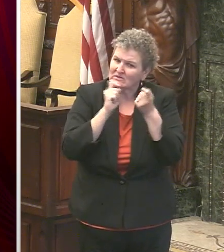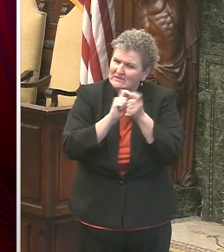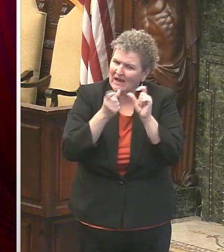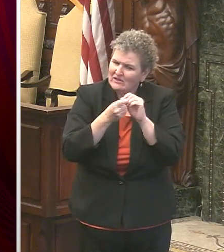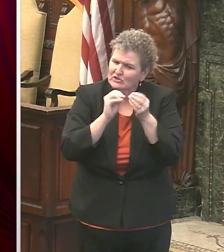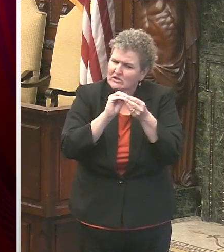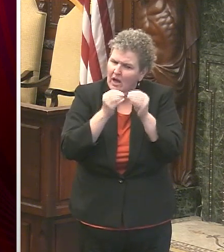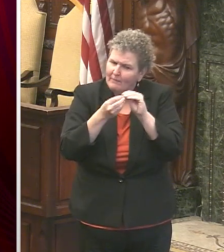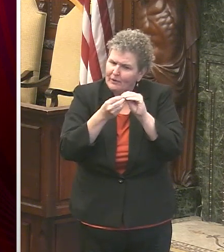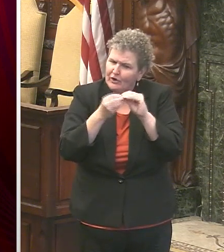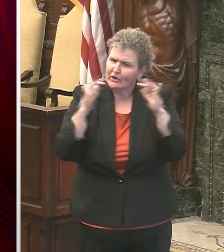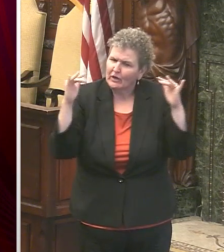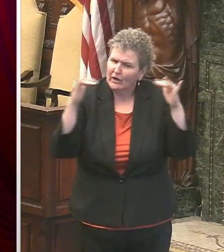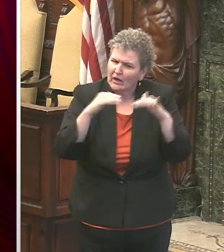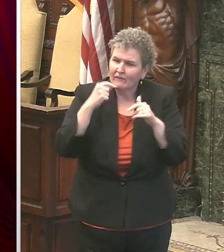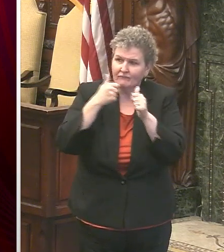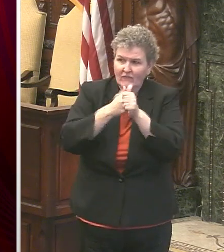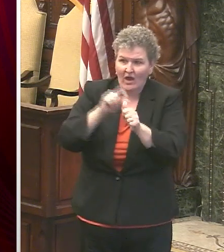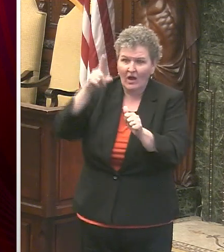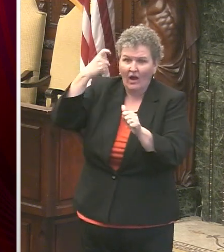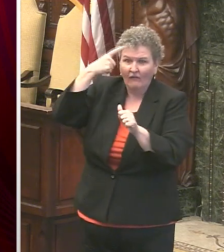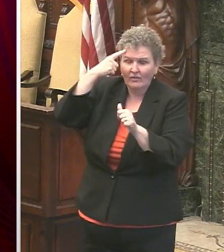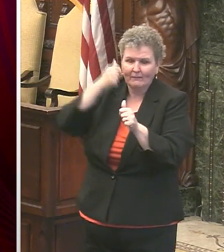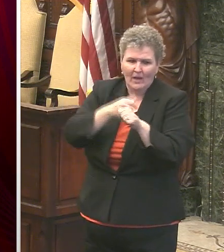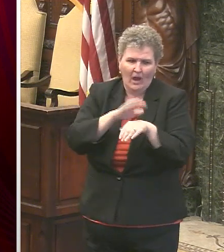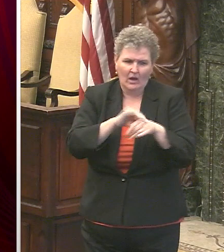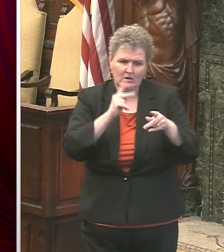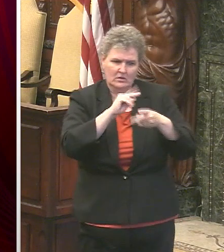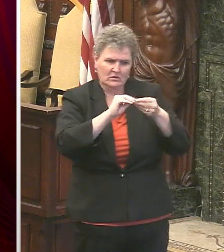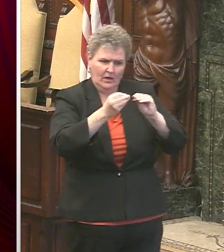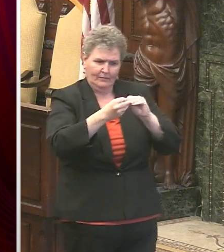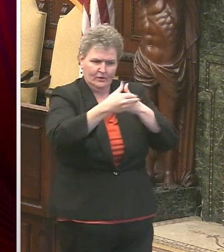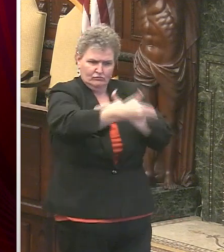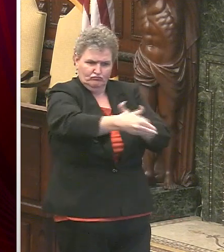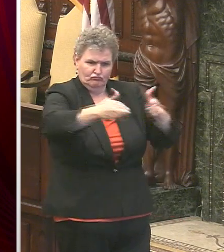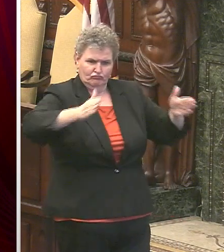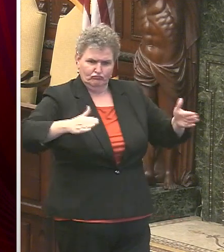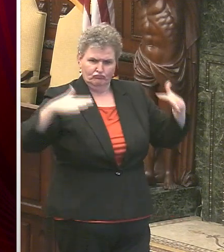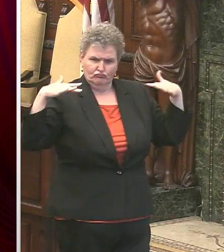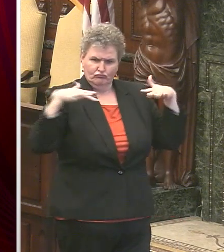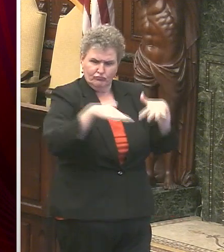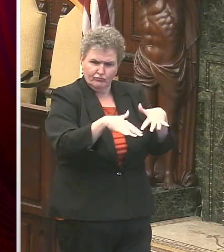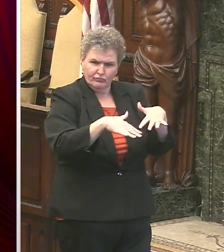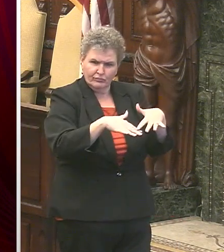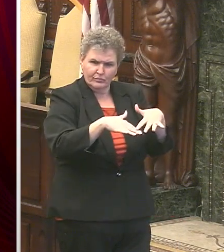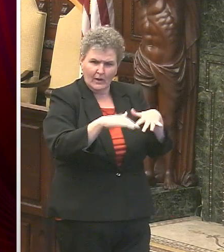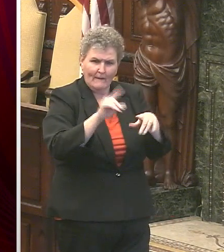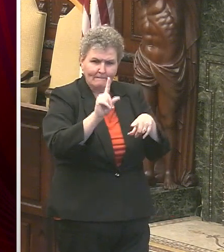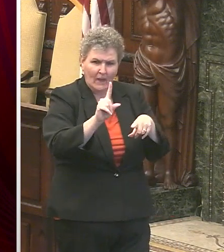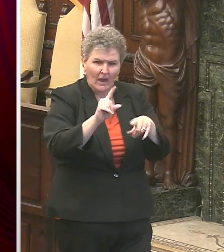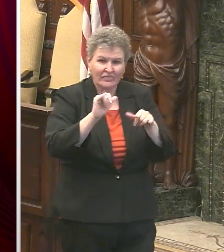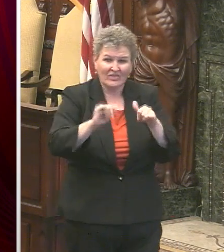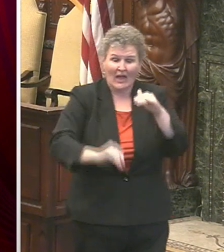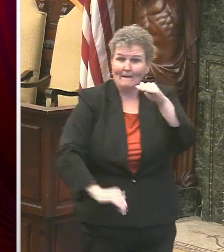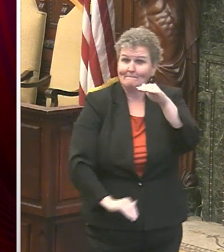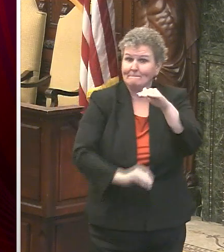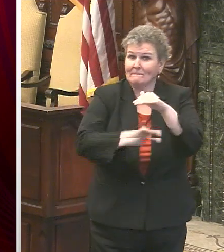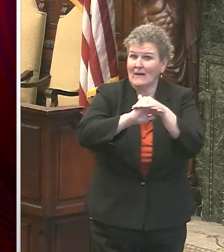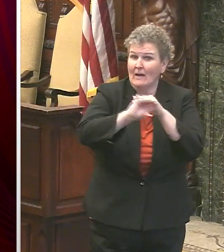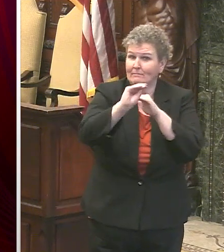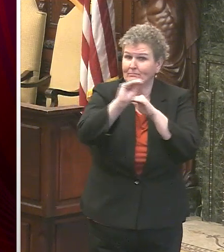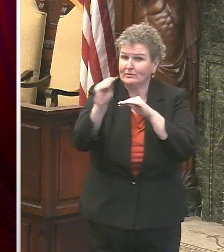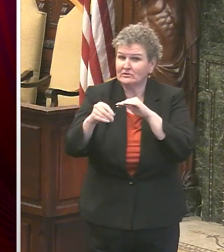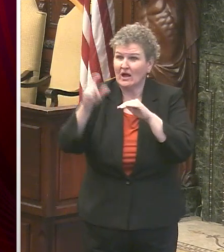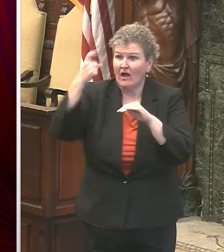those limits be based on the size of the venue, but with a lower percent of maximum occupancy that is allowed by the governor